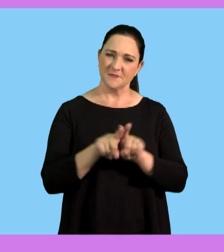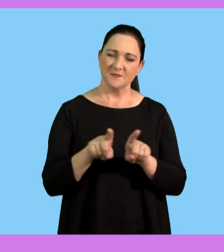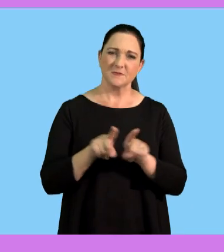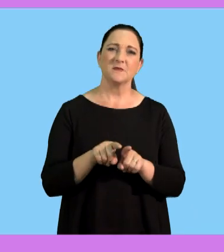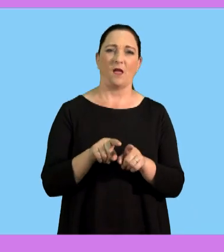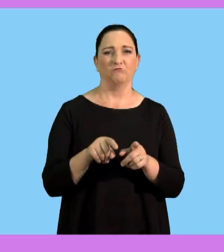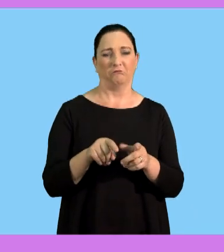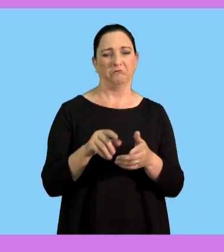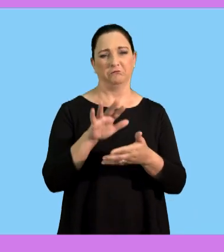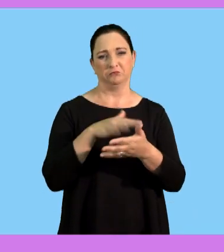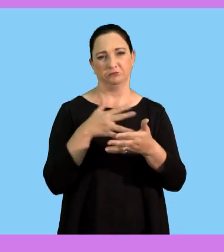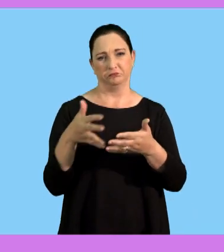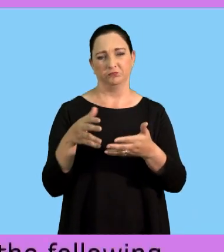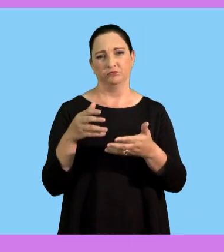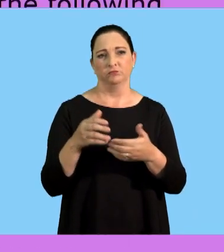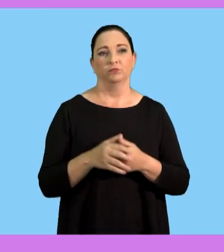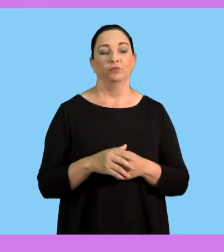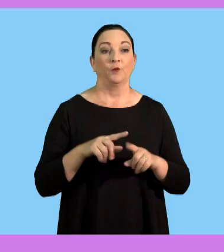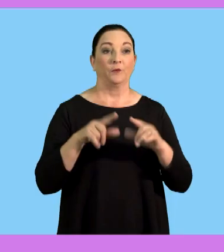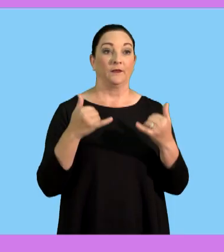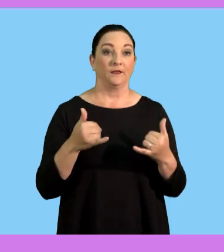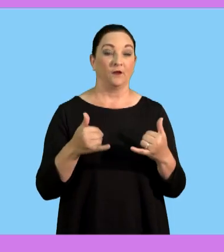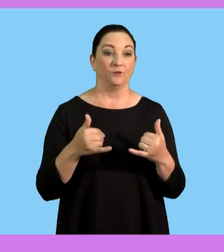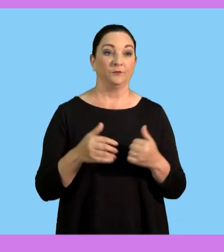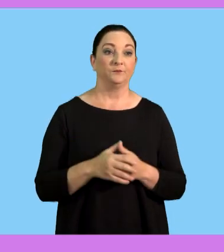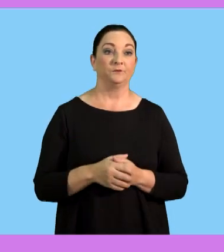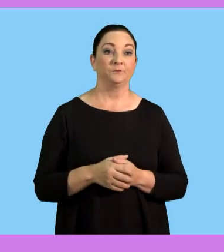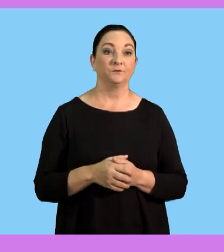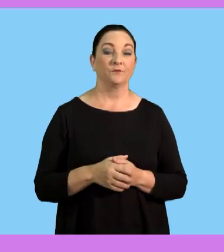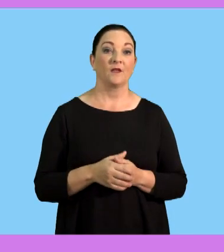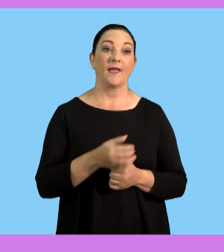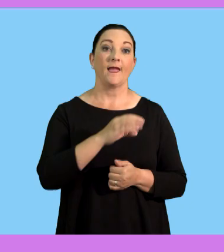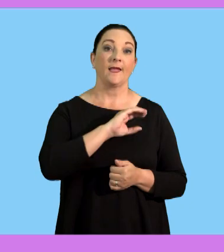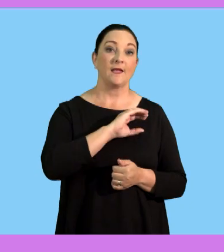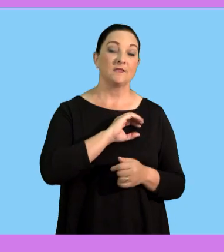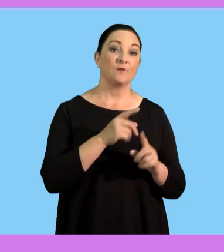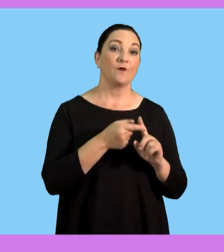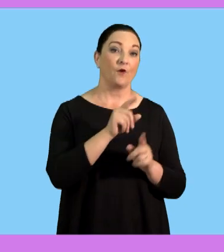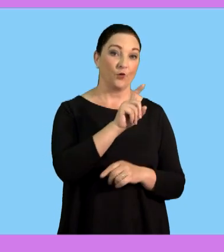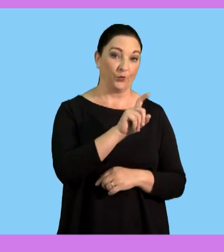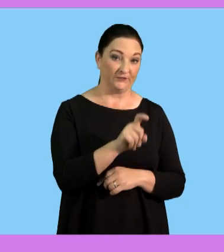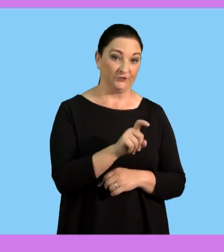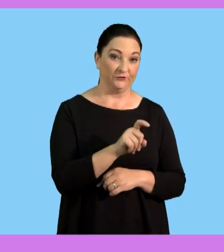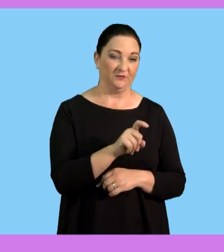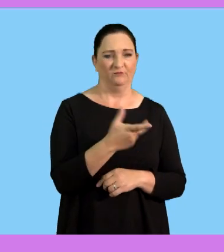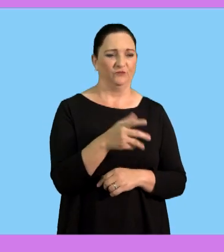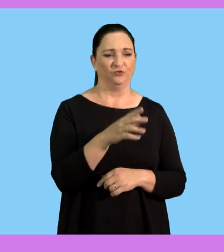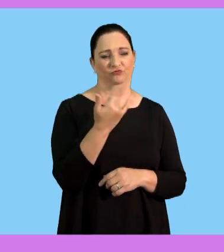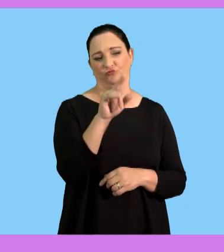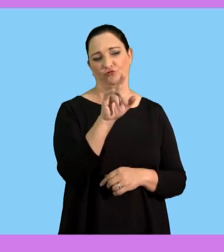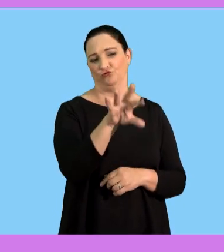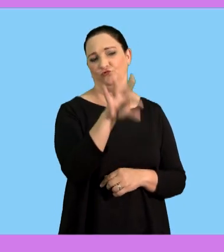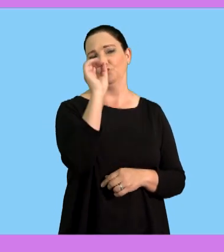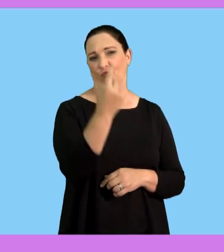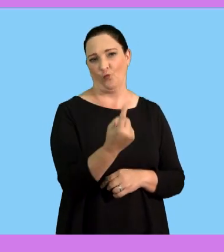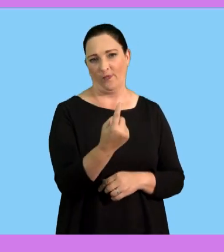question, still the same context, right? So at the next question I'm saying, a customer from the survey is chosen at